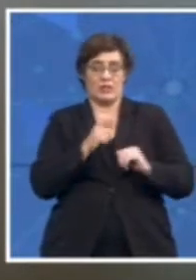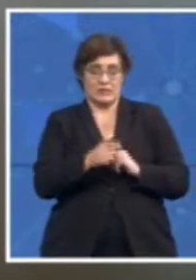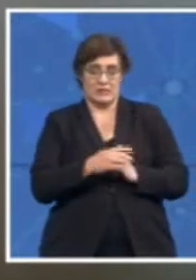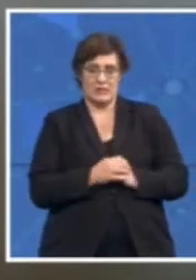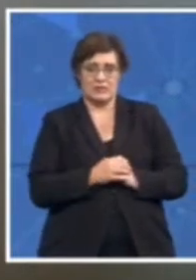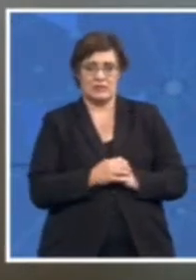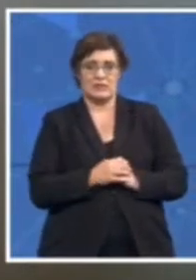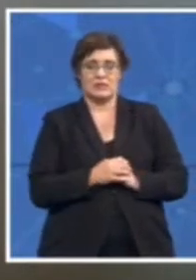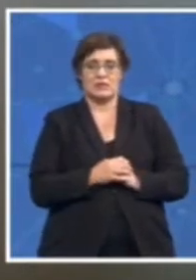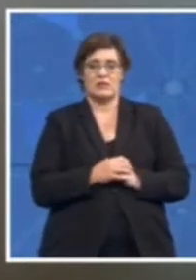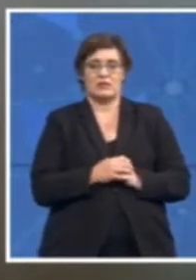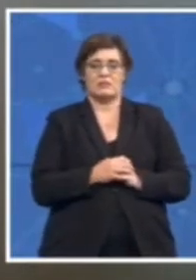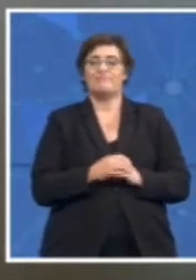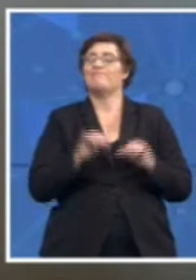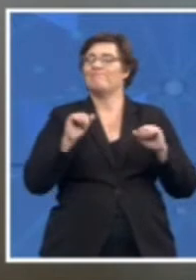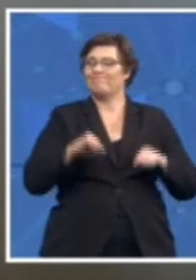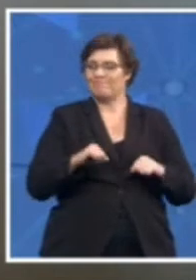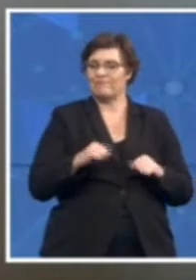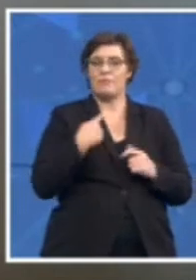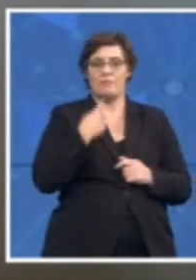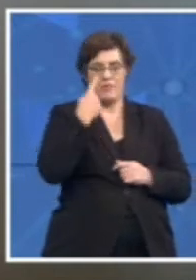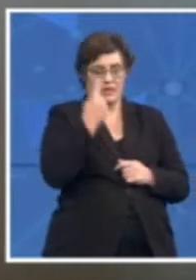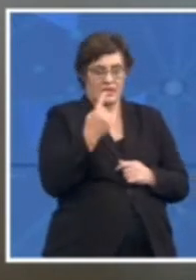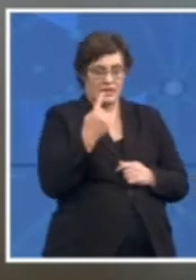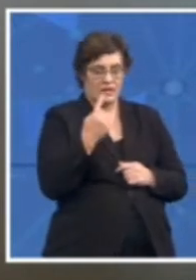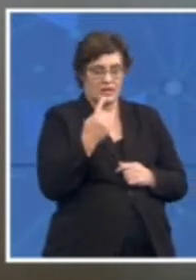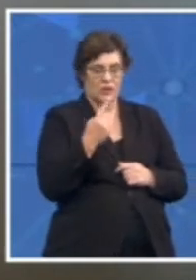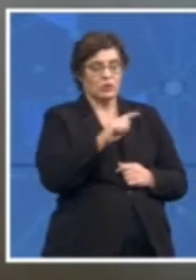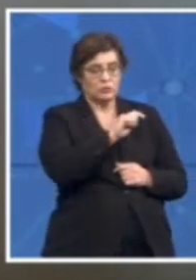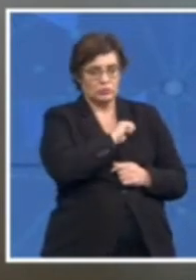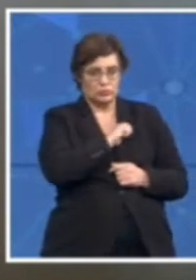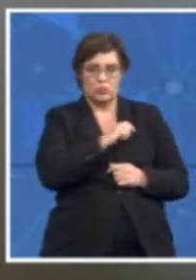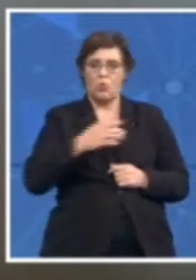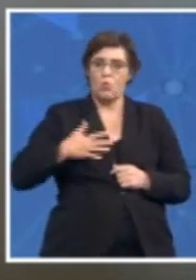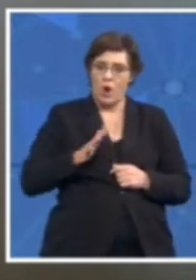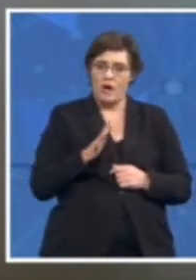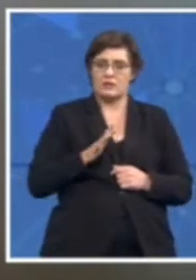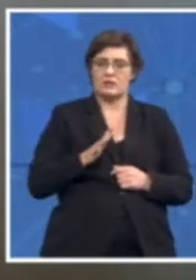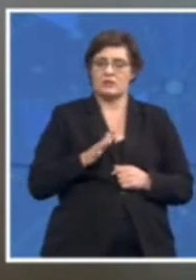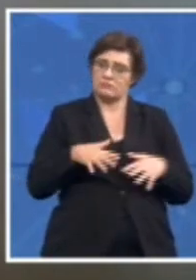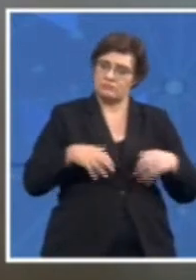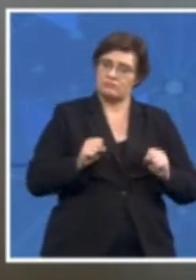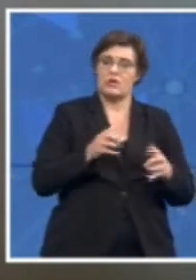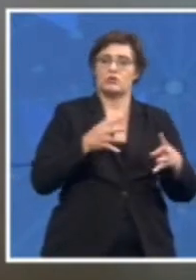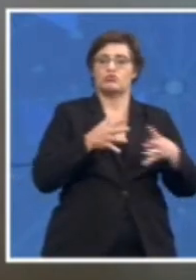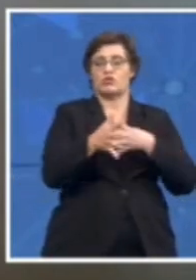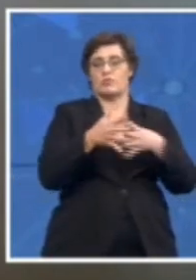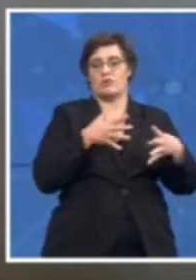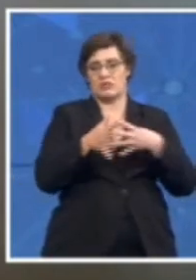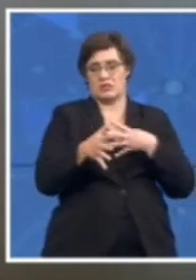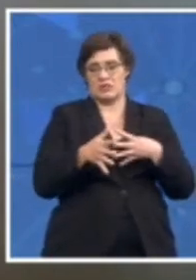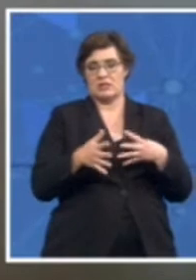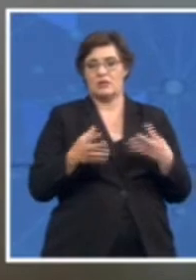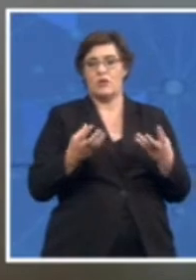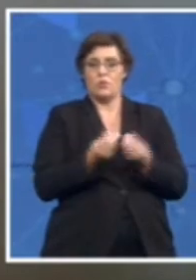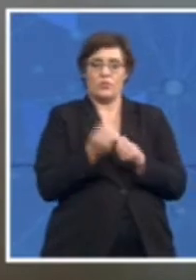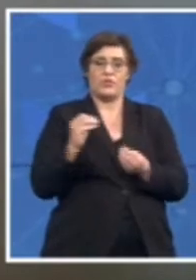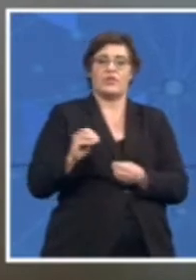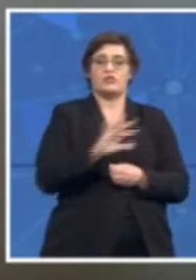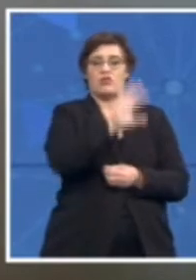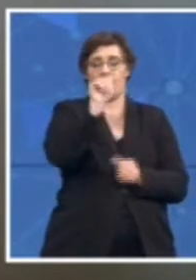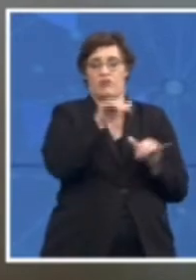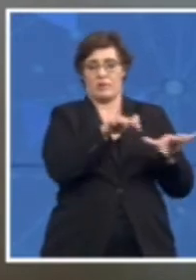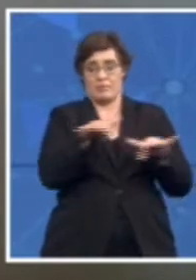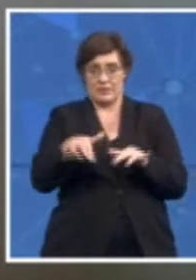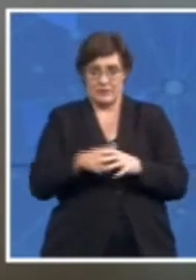we really want to step up our transparency with the South African public. We want to be more